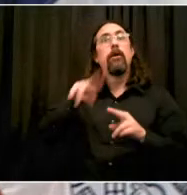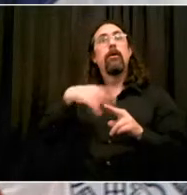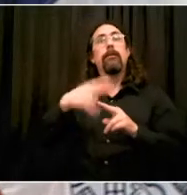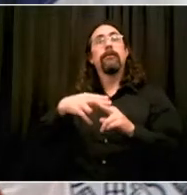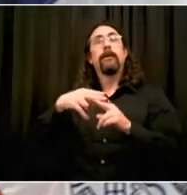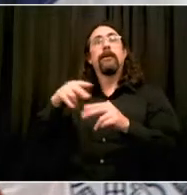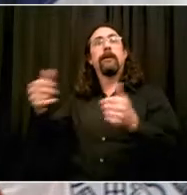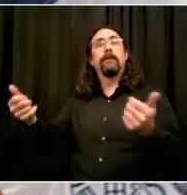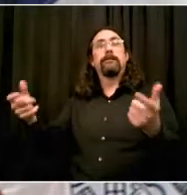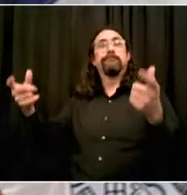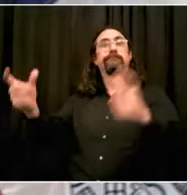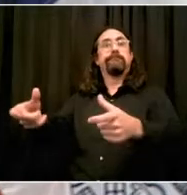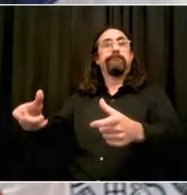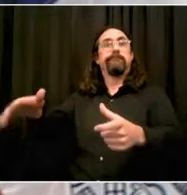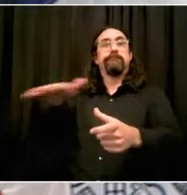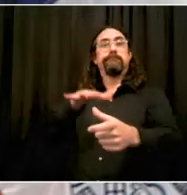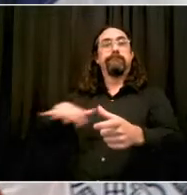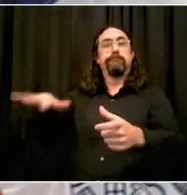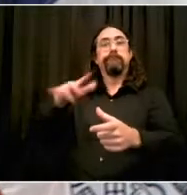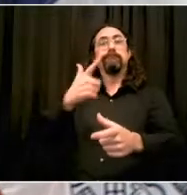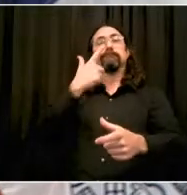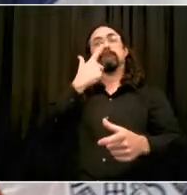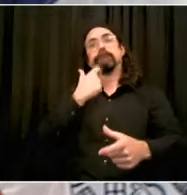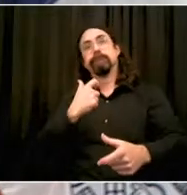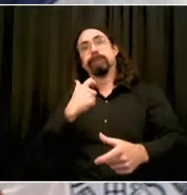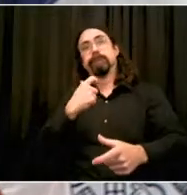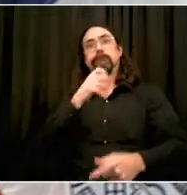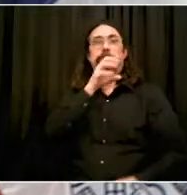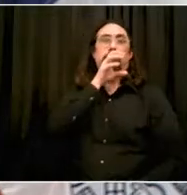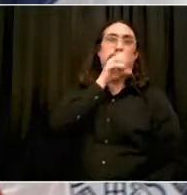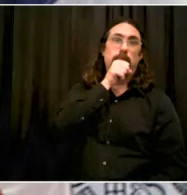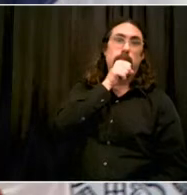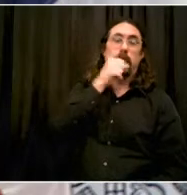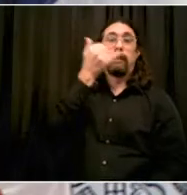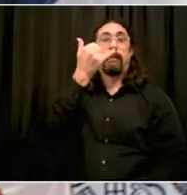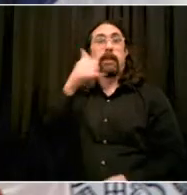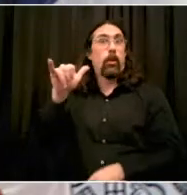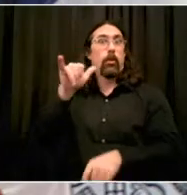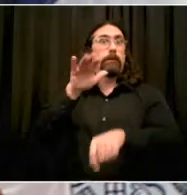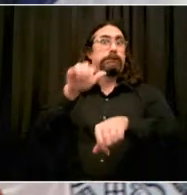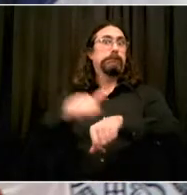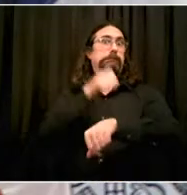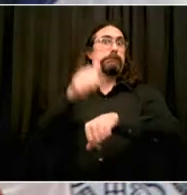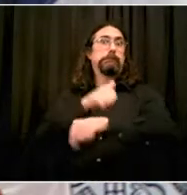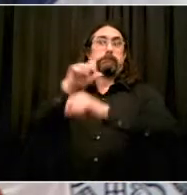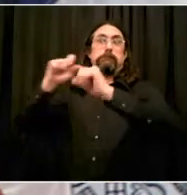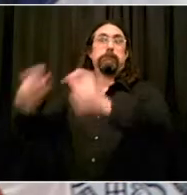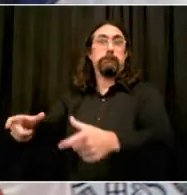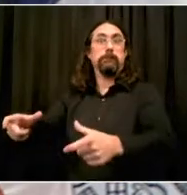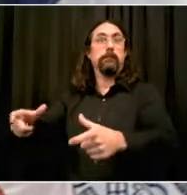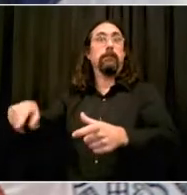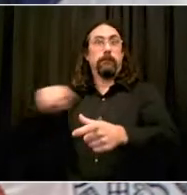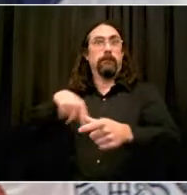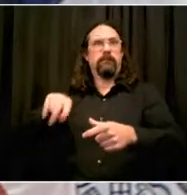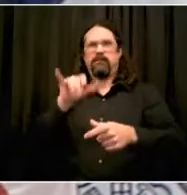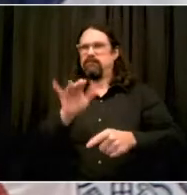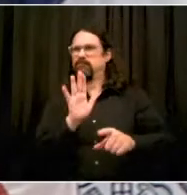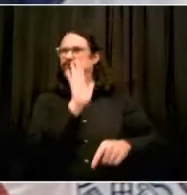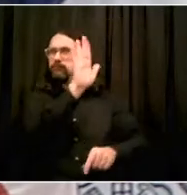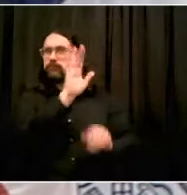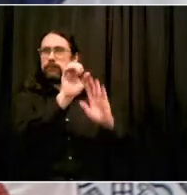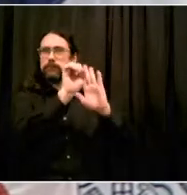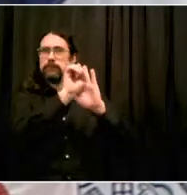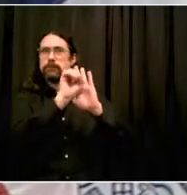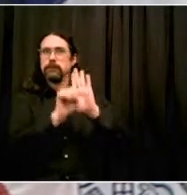worked. Brooklyn and Queens were surging in the wrong direction, those neighborhoods. I put forward my proposal. The